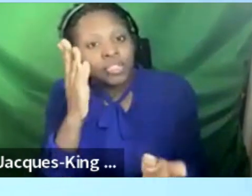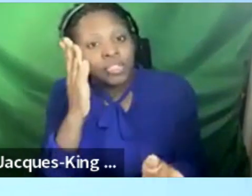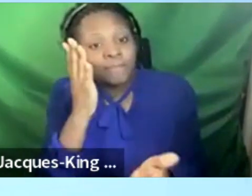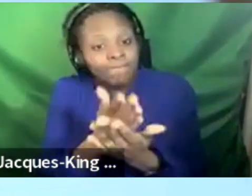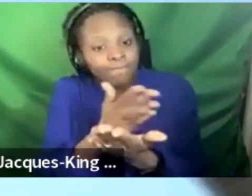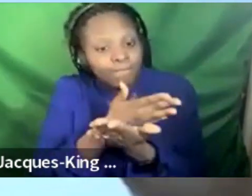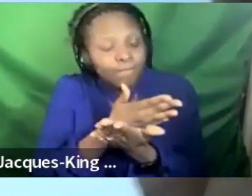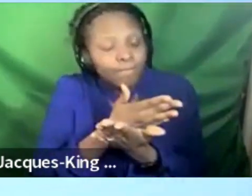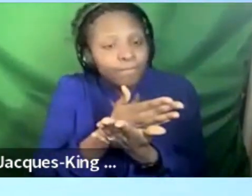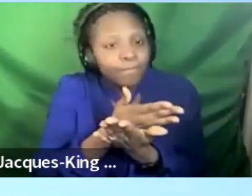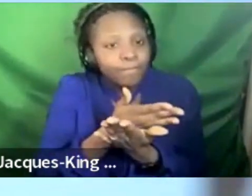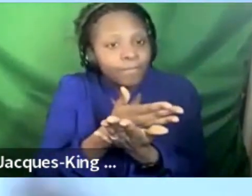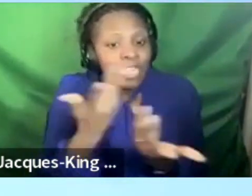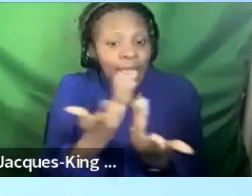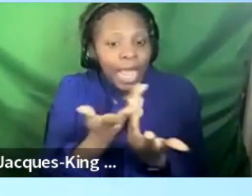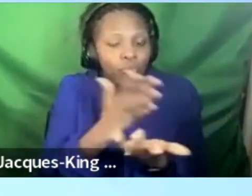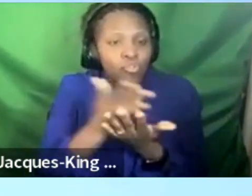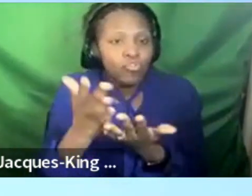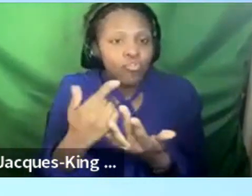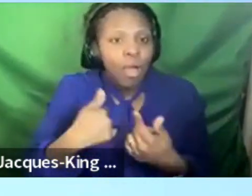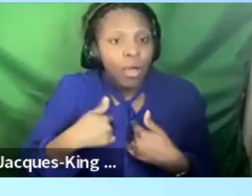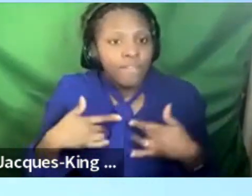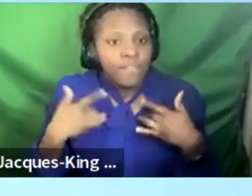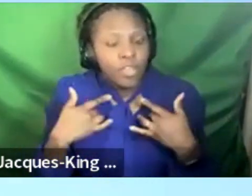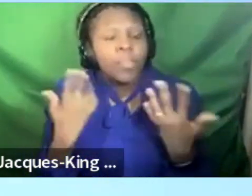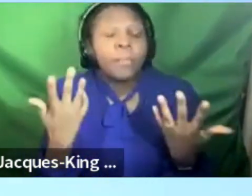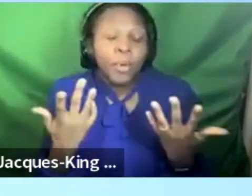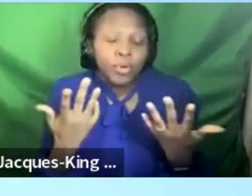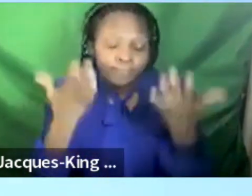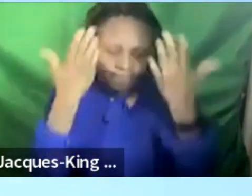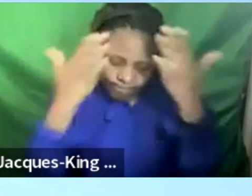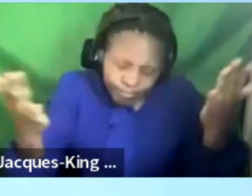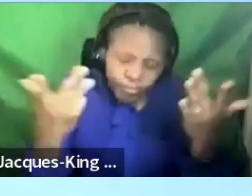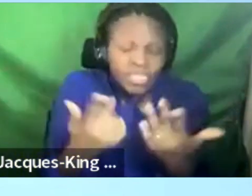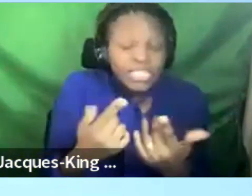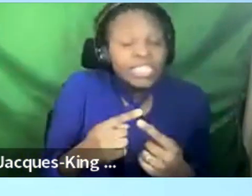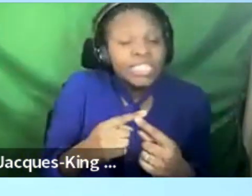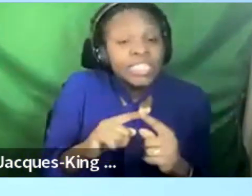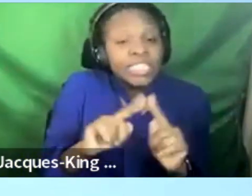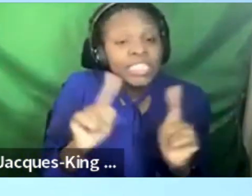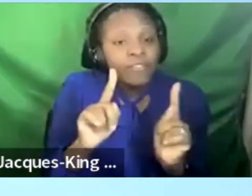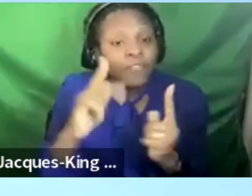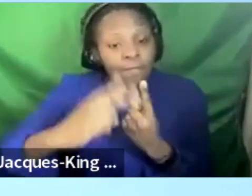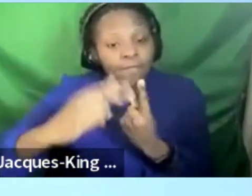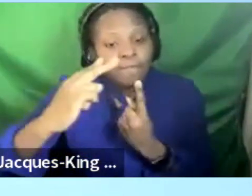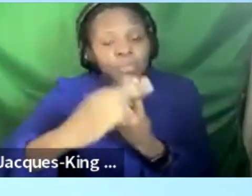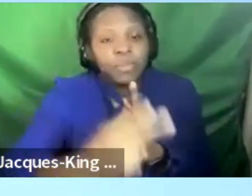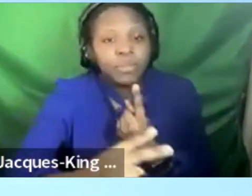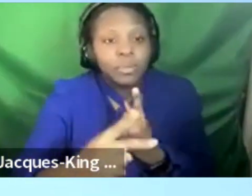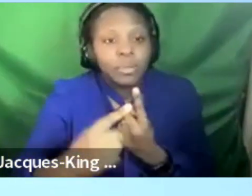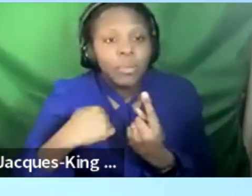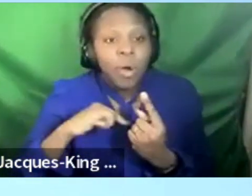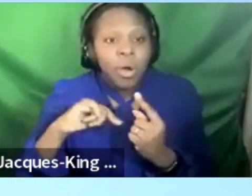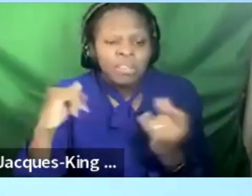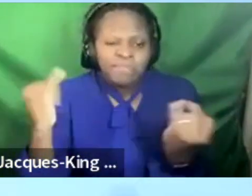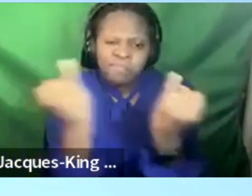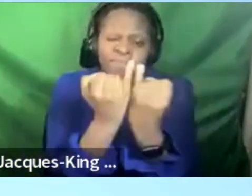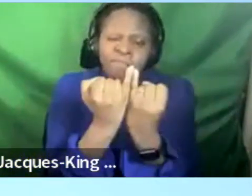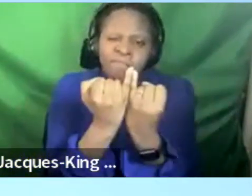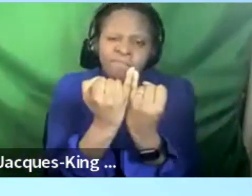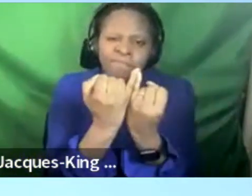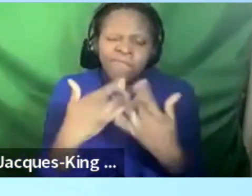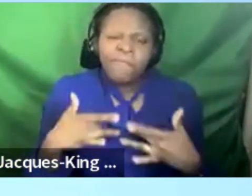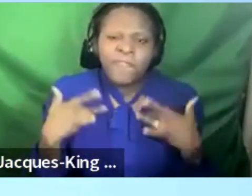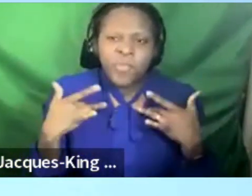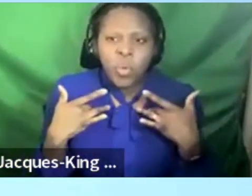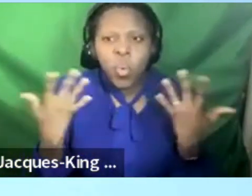And are you with me? But if you don't unpack it, if you are trying to simplify it, then why are you